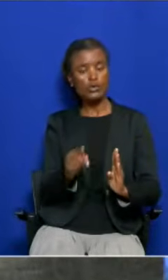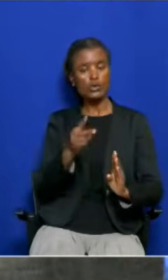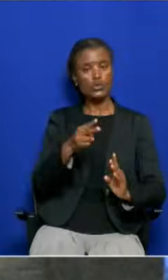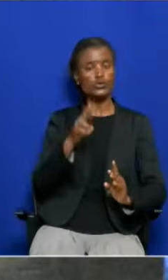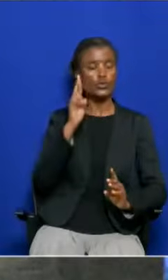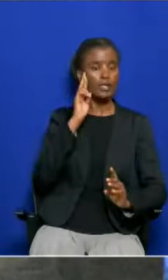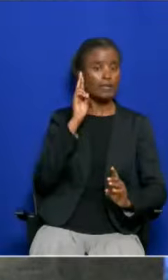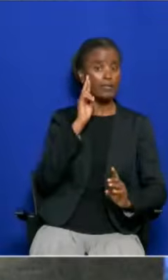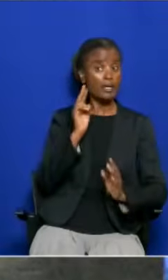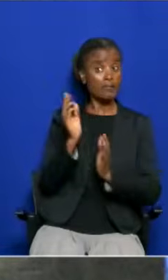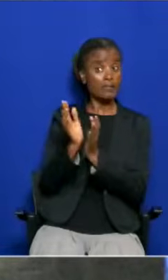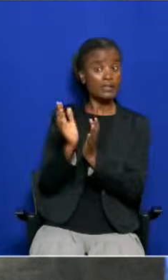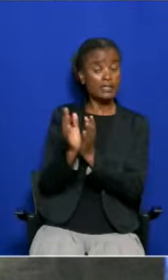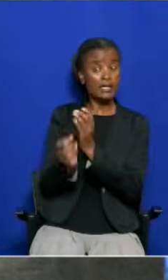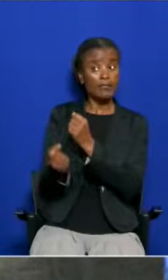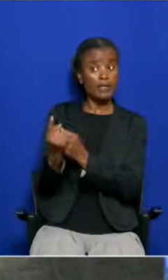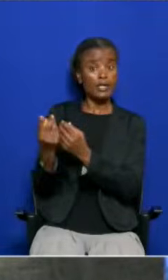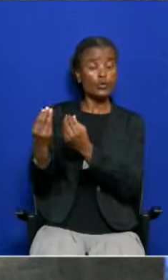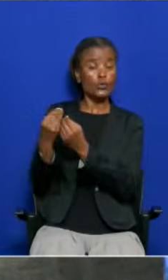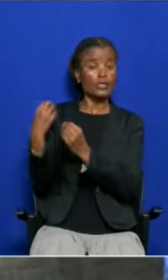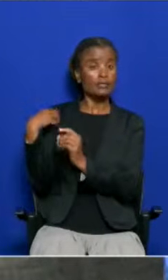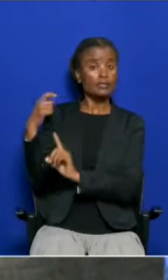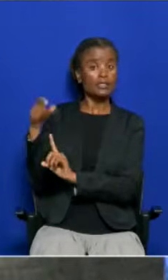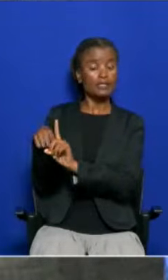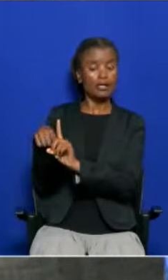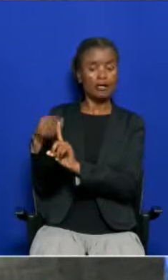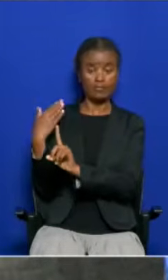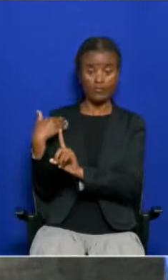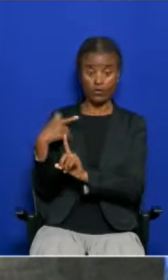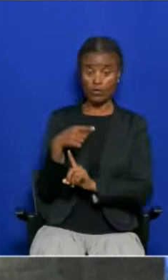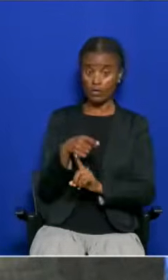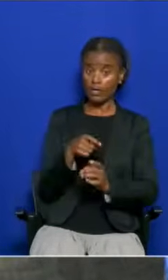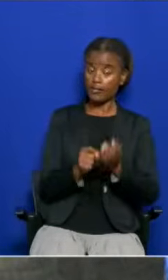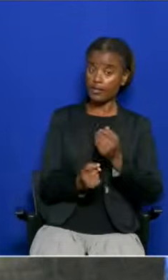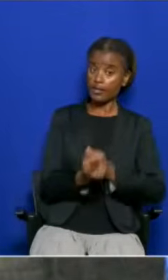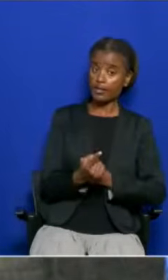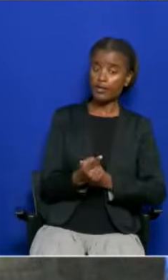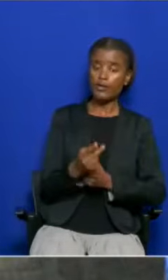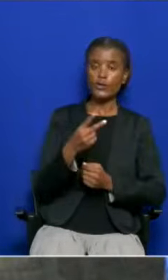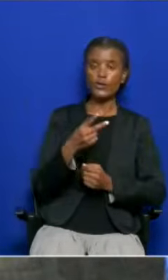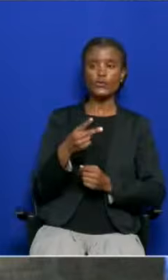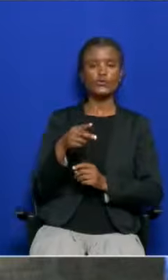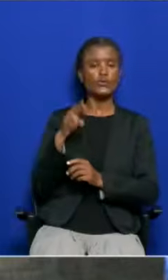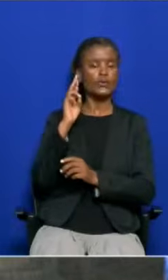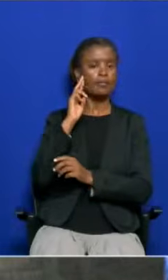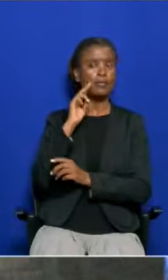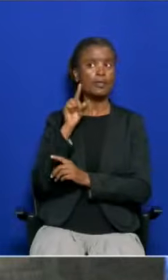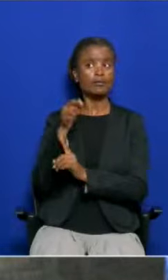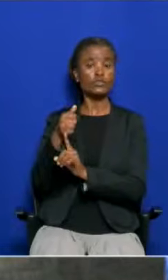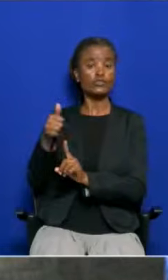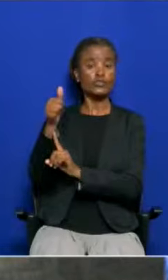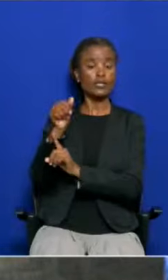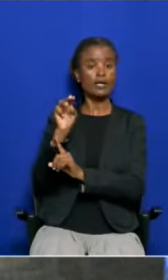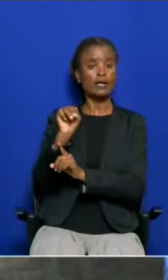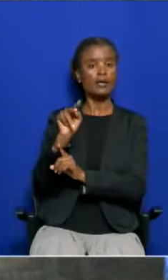with the minister before this. You recall that General Mkhwanazi called you. You recall all of that.